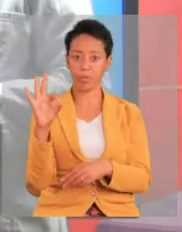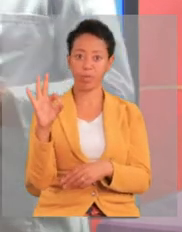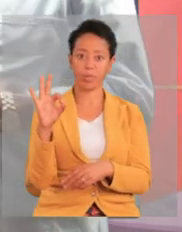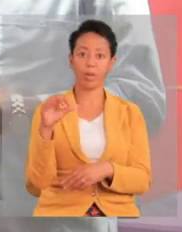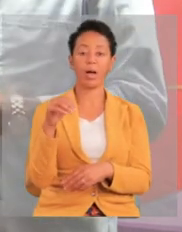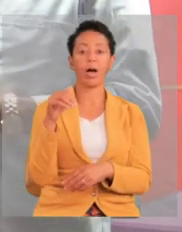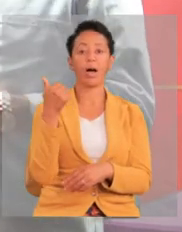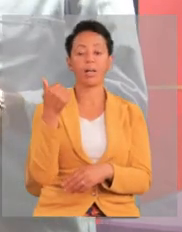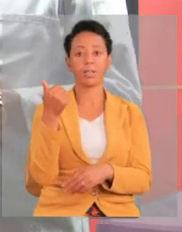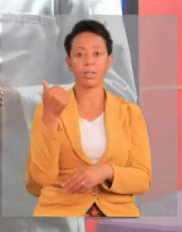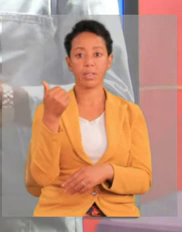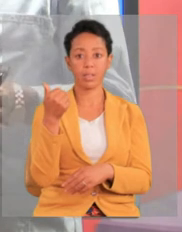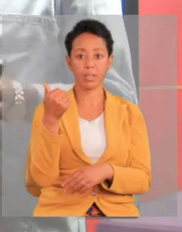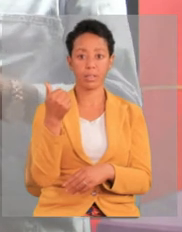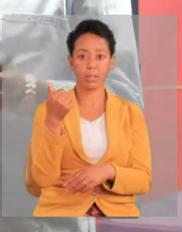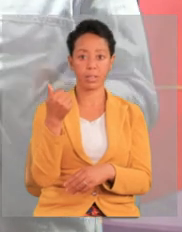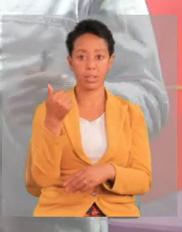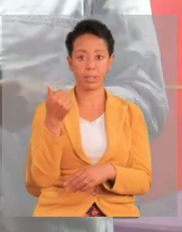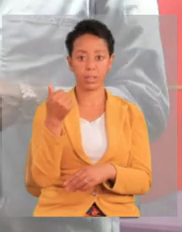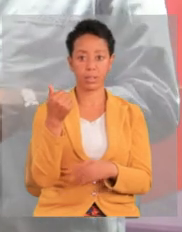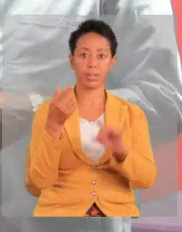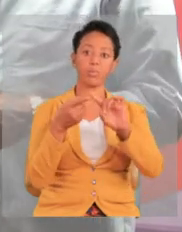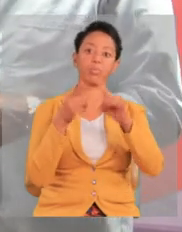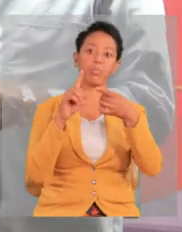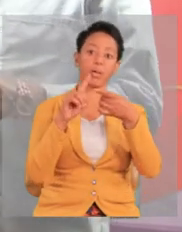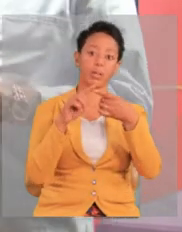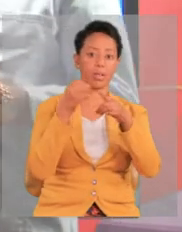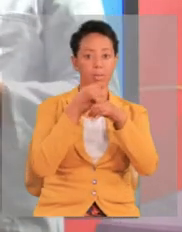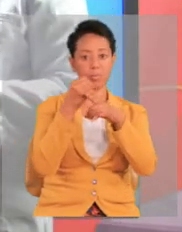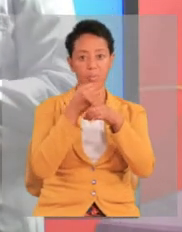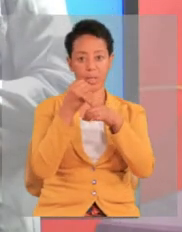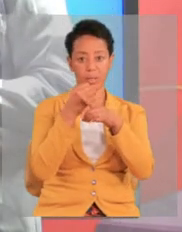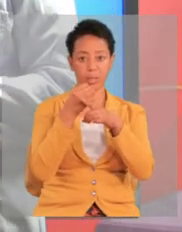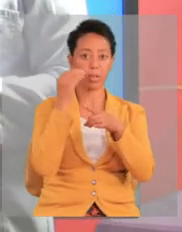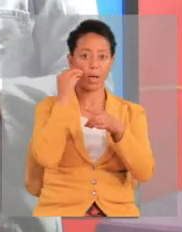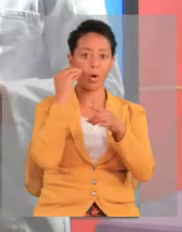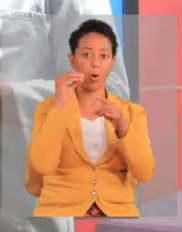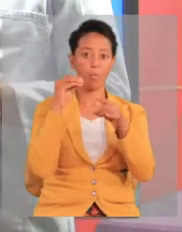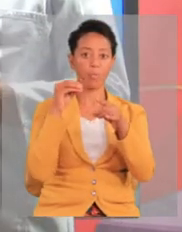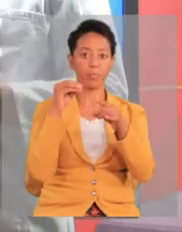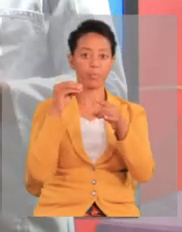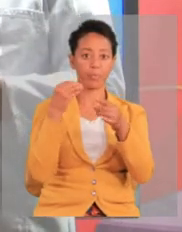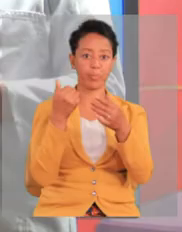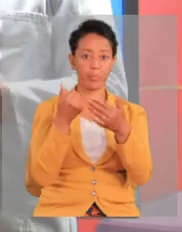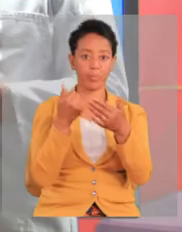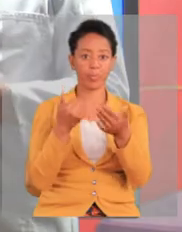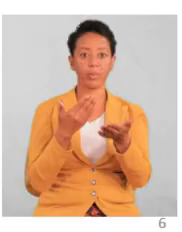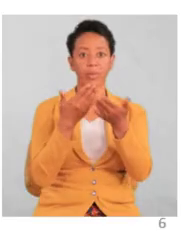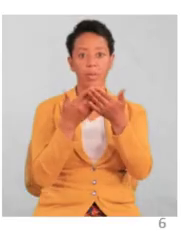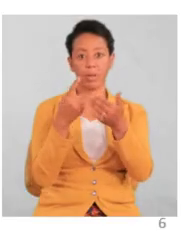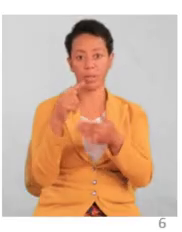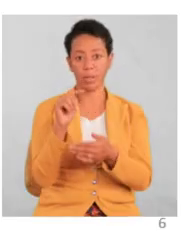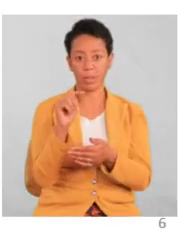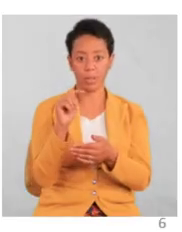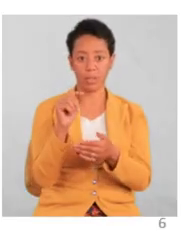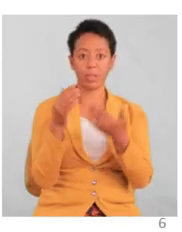each other with your what? Partner. If you like, you can practice it at home. Supply the simple present perfect tense